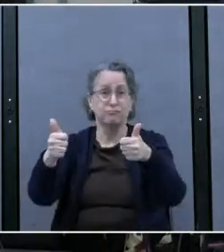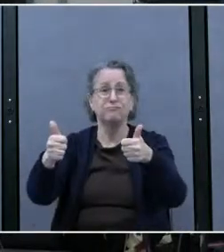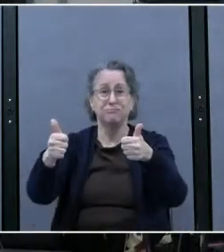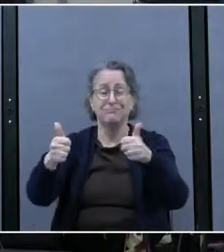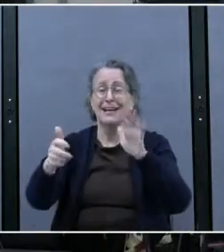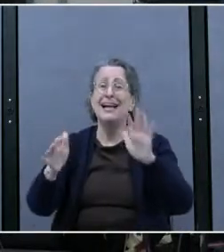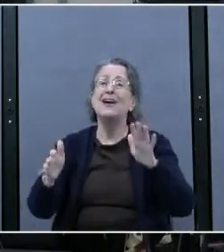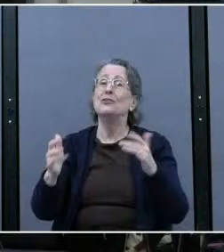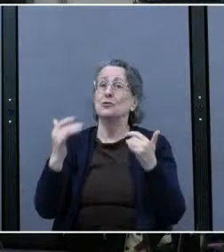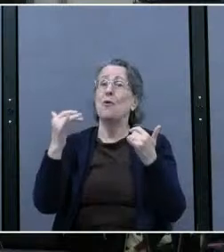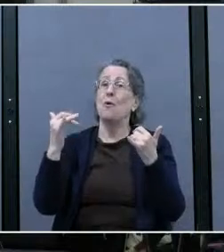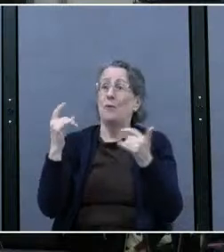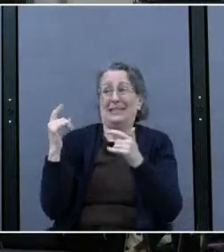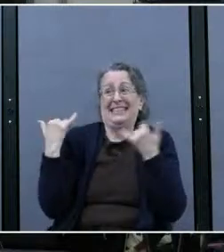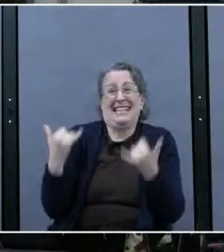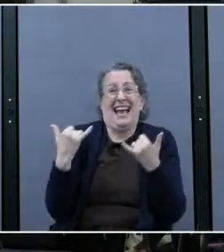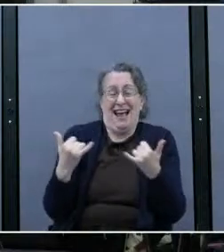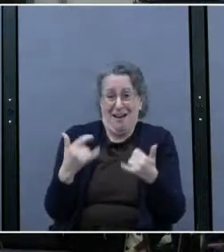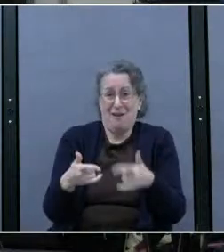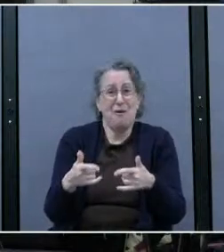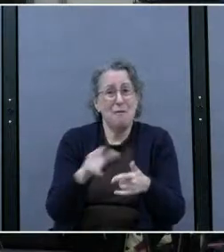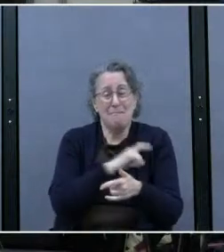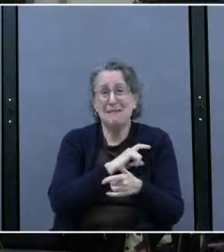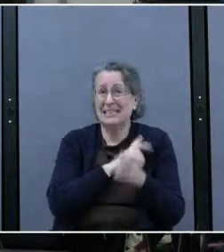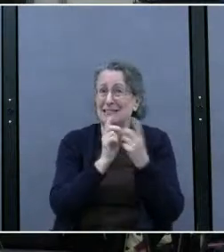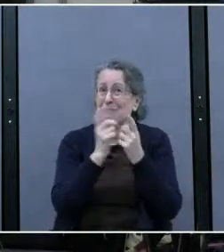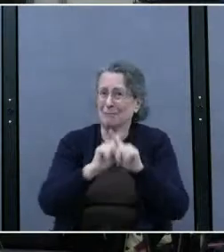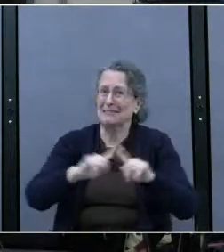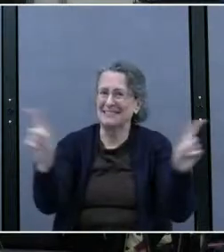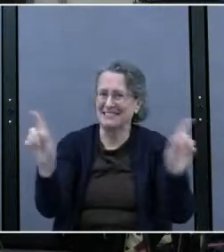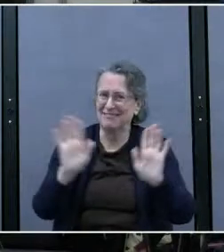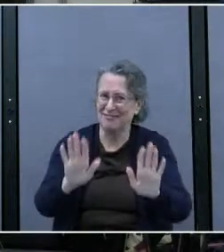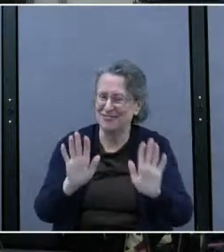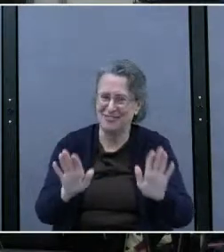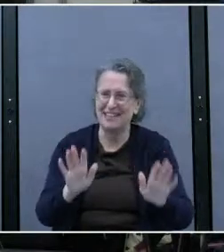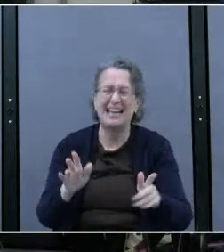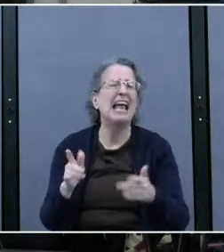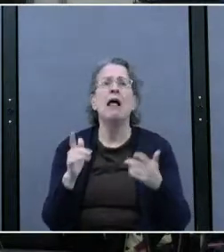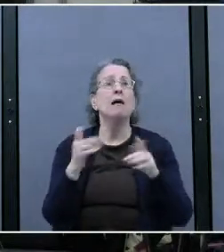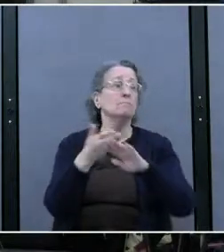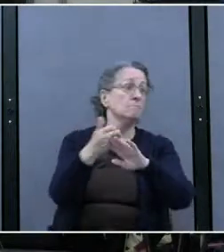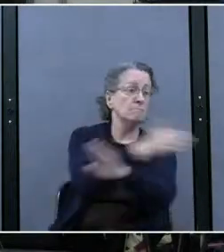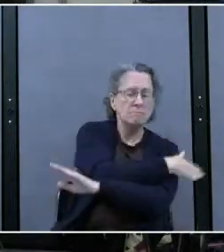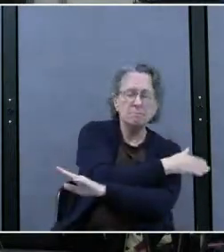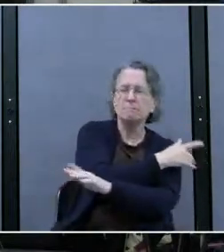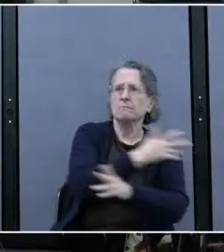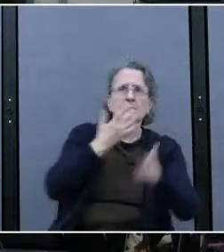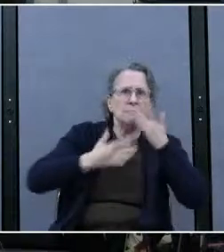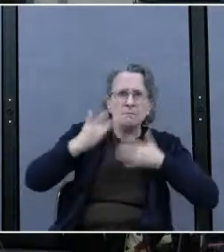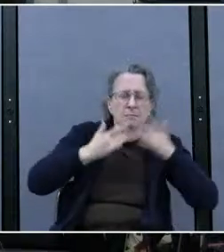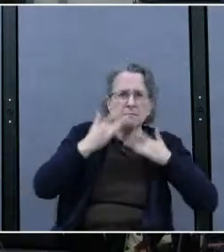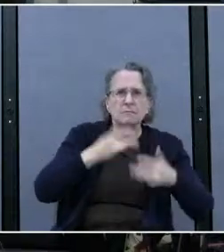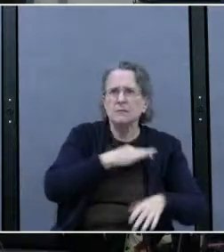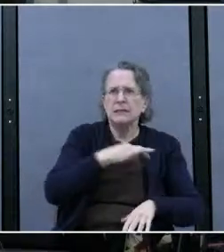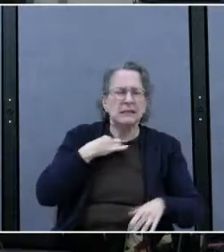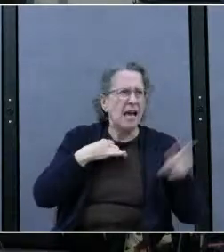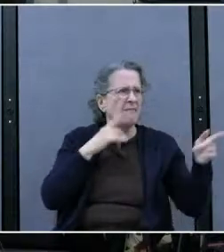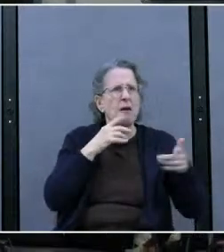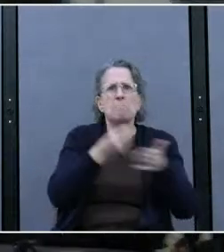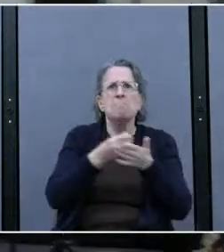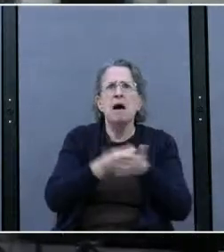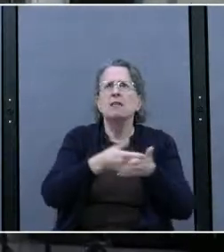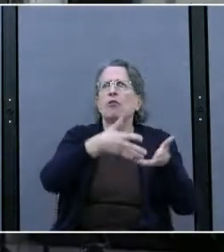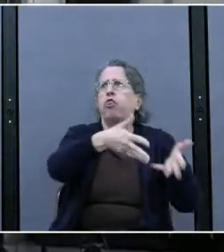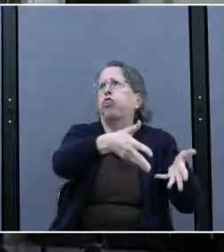end of the year, the town manager's office is trying to figure out how do we explain to everybody why we have a $700,000